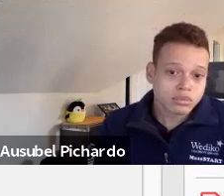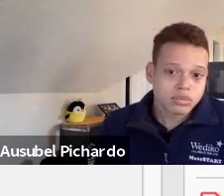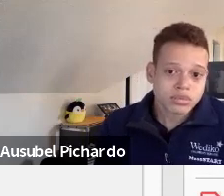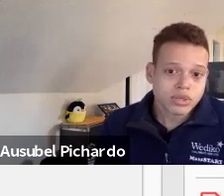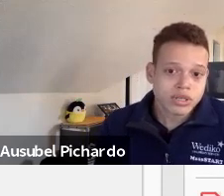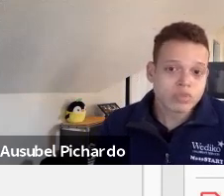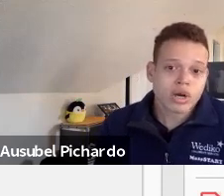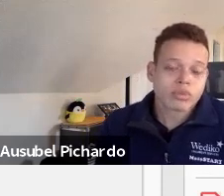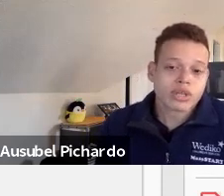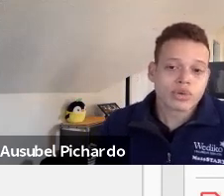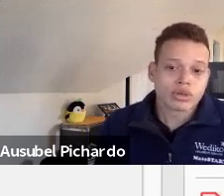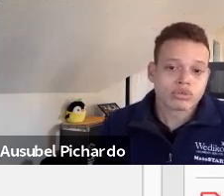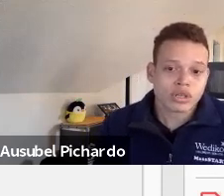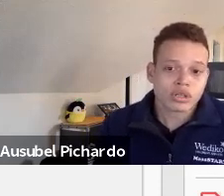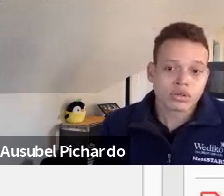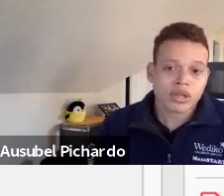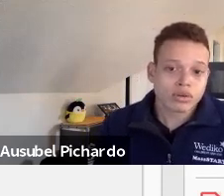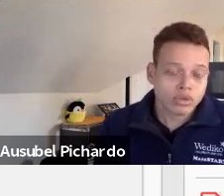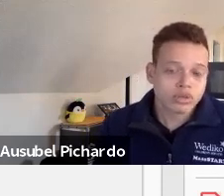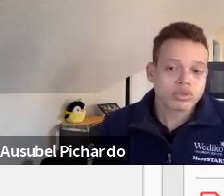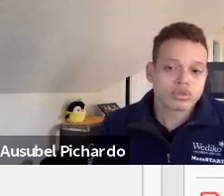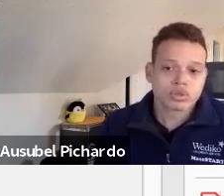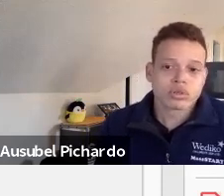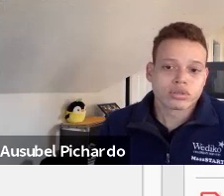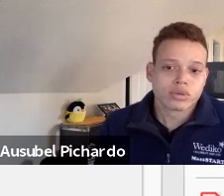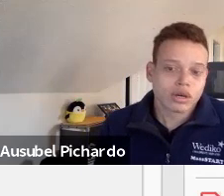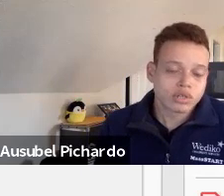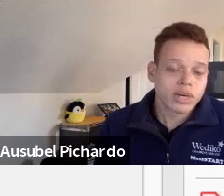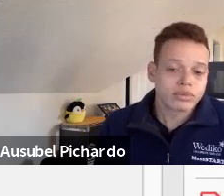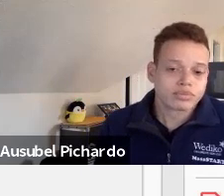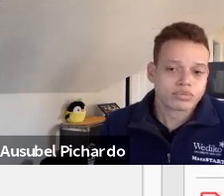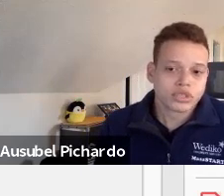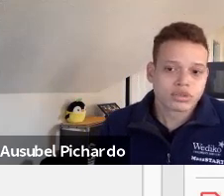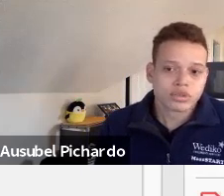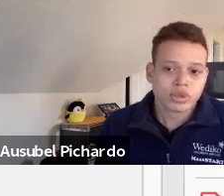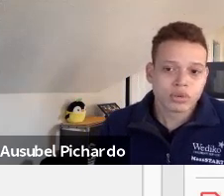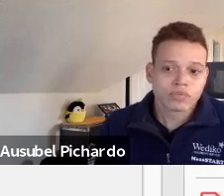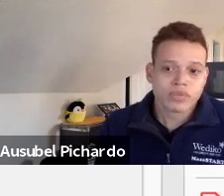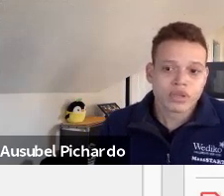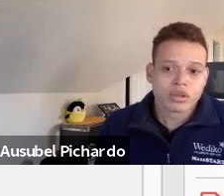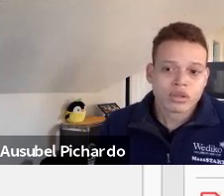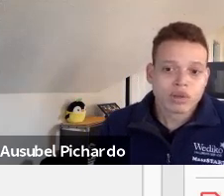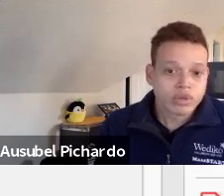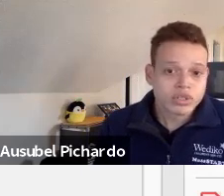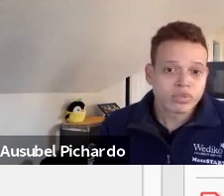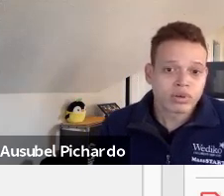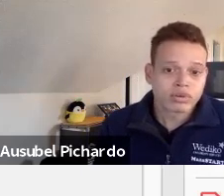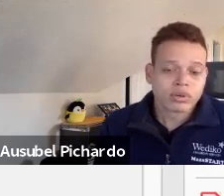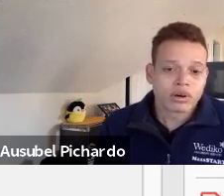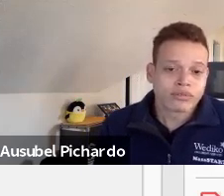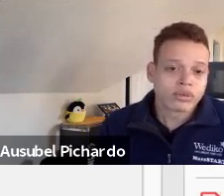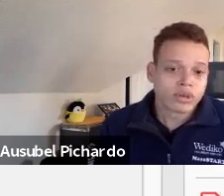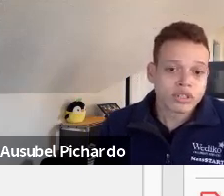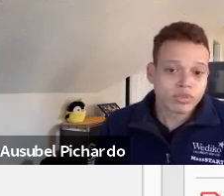Earth is the environment that continues to ensure our survival. So our